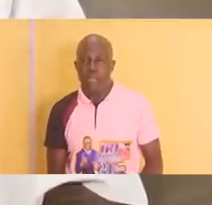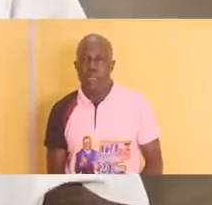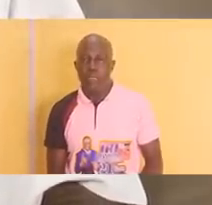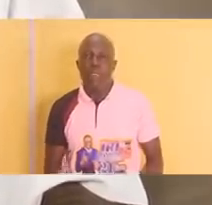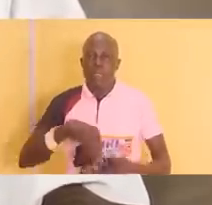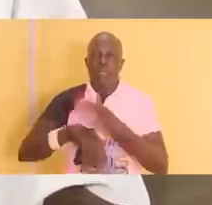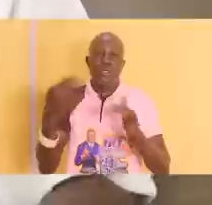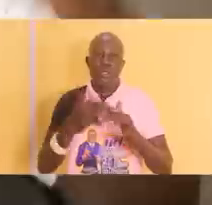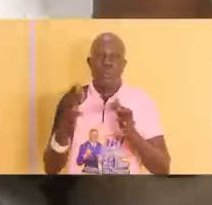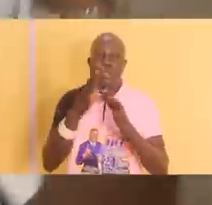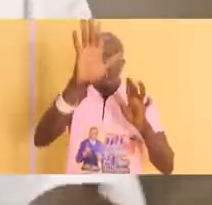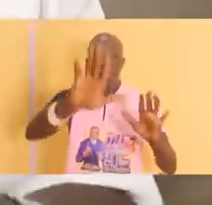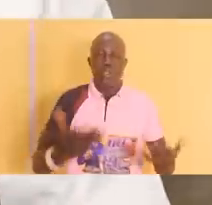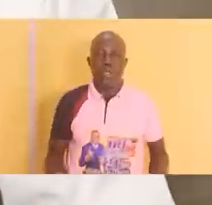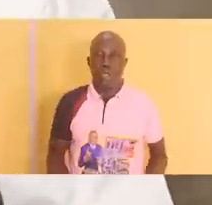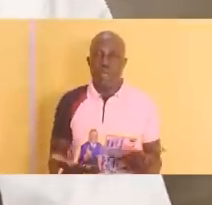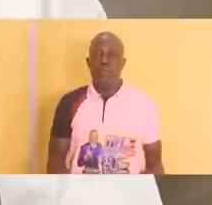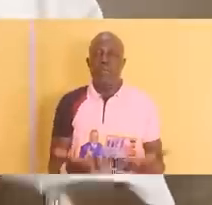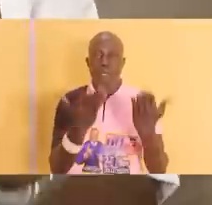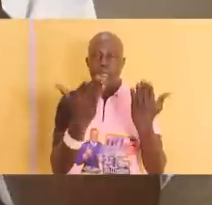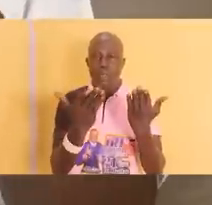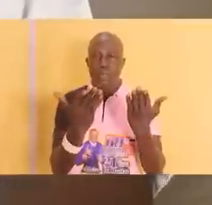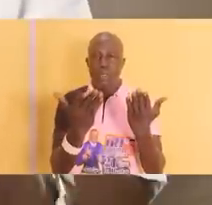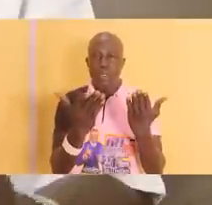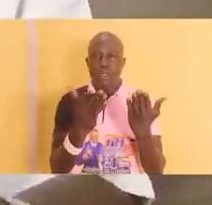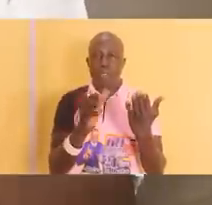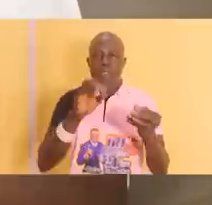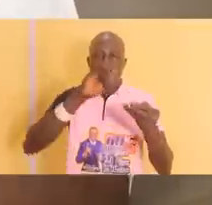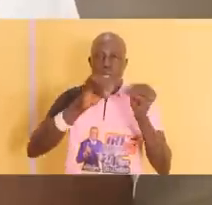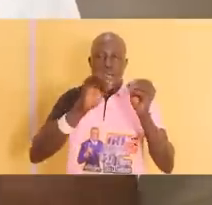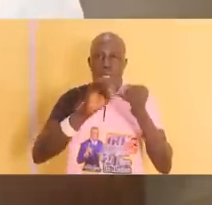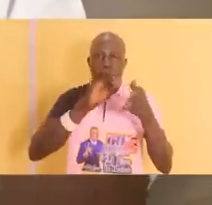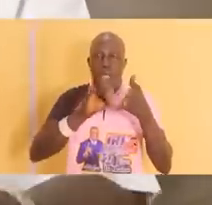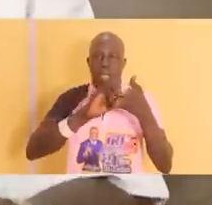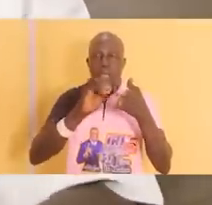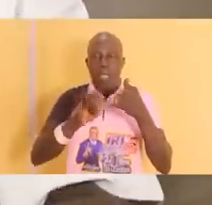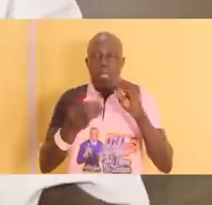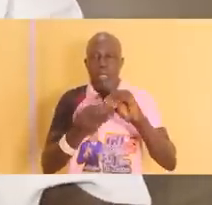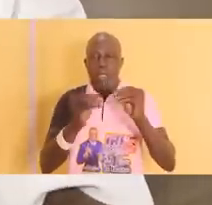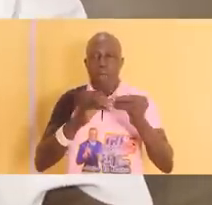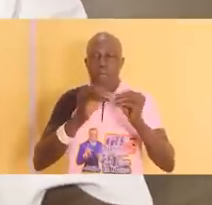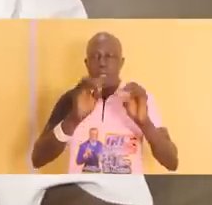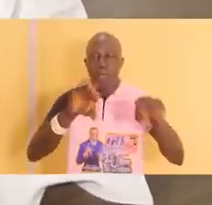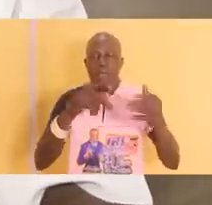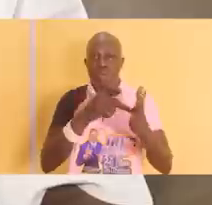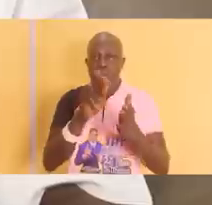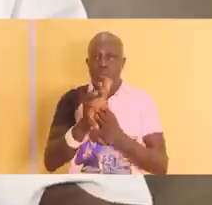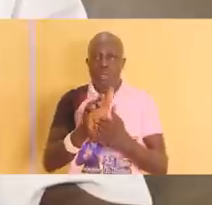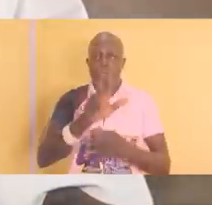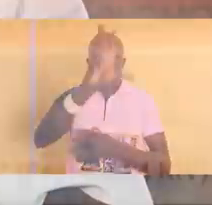080-820-8888. Lórúkọ Jésù ayé rẹ̀ á dìde. Your love rise in Jesus' name. Account number tí o máa support sí. The account number you pay to.